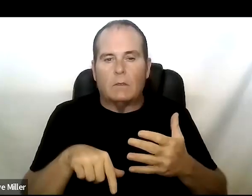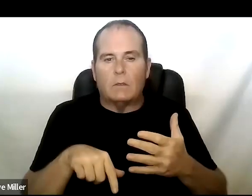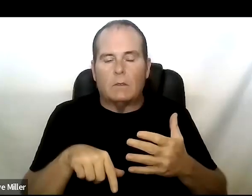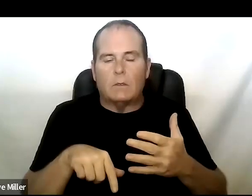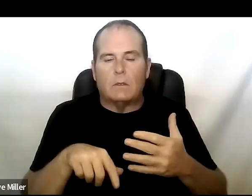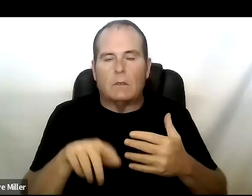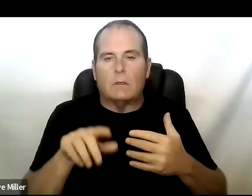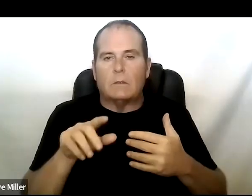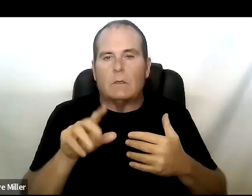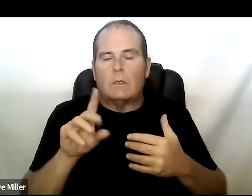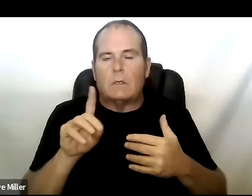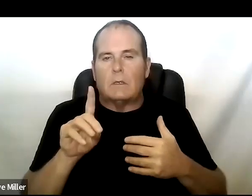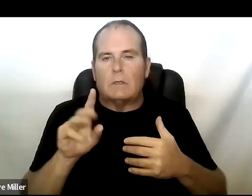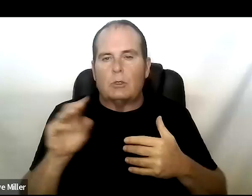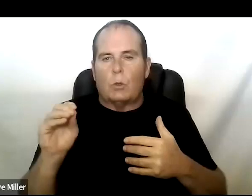disorders